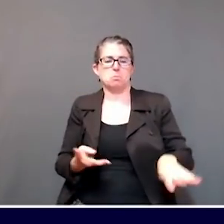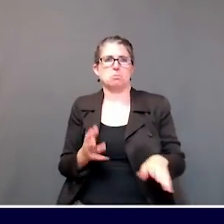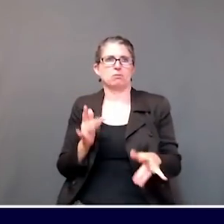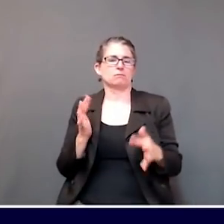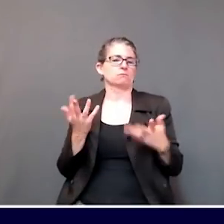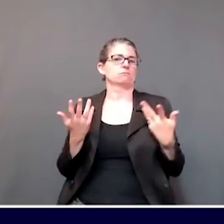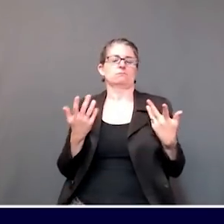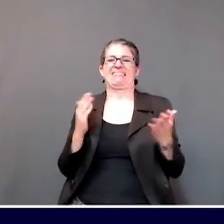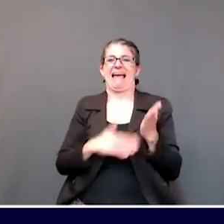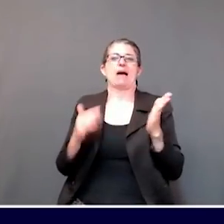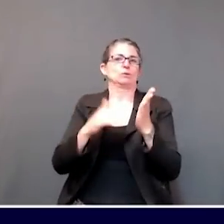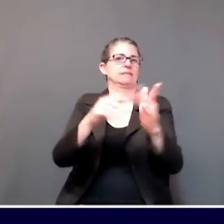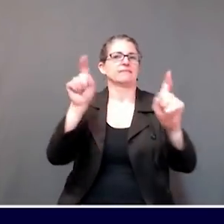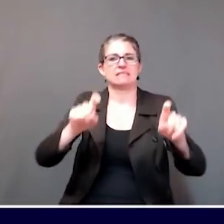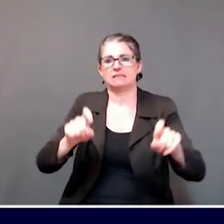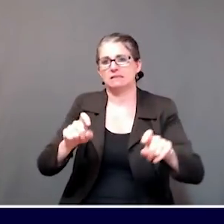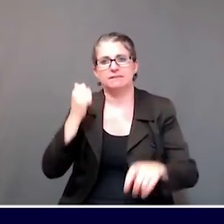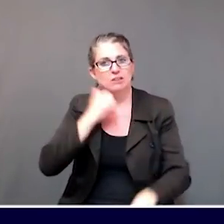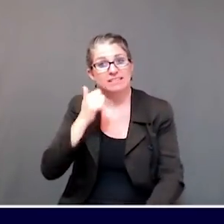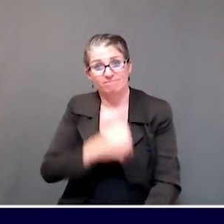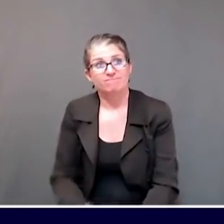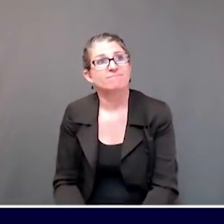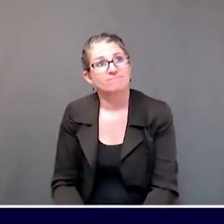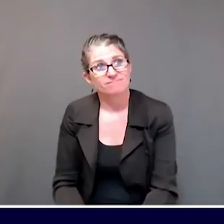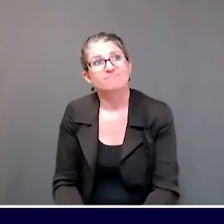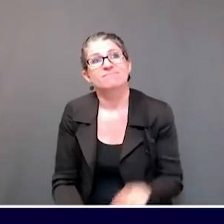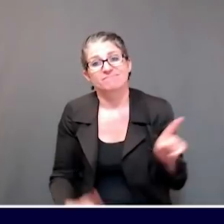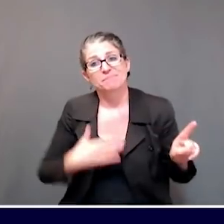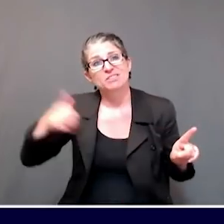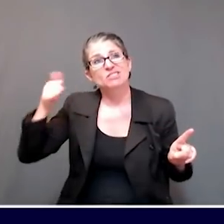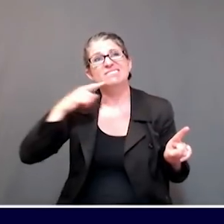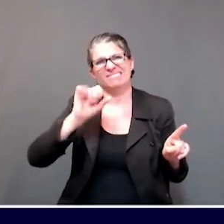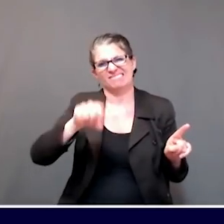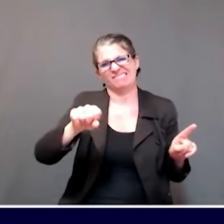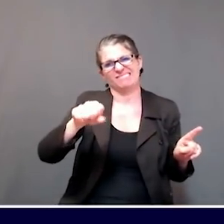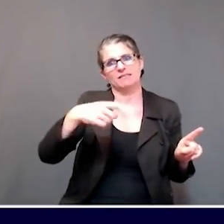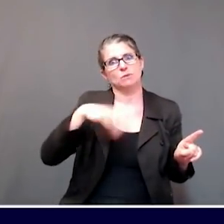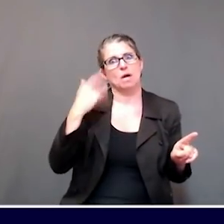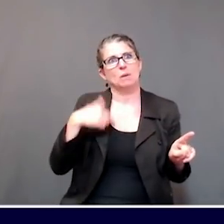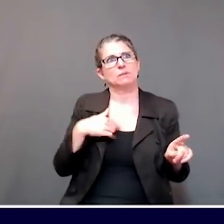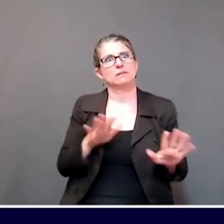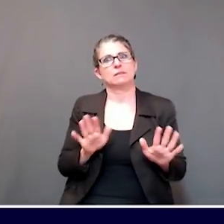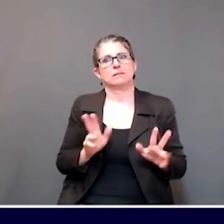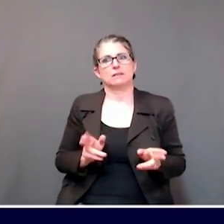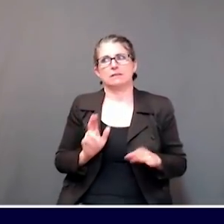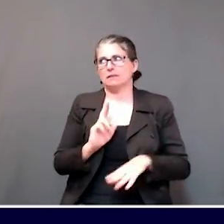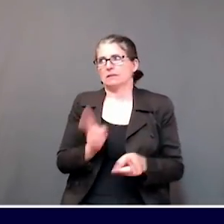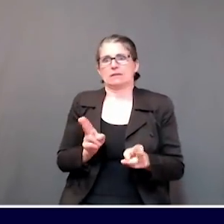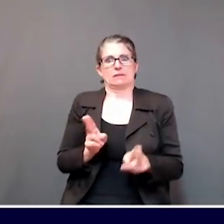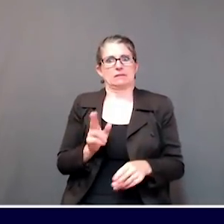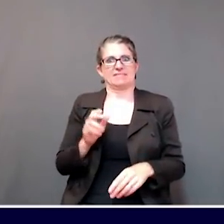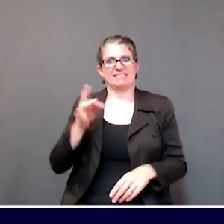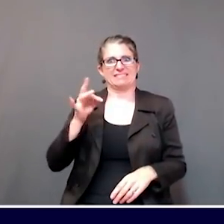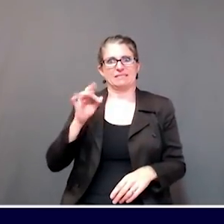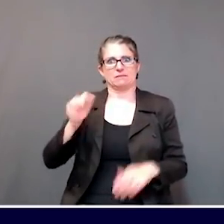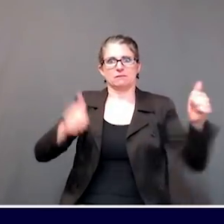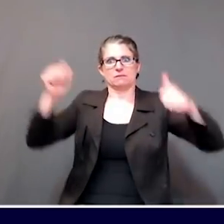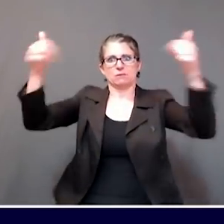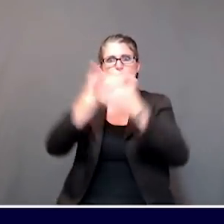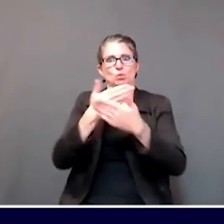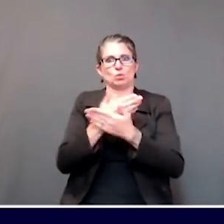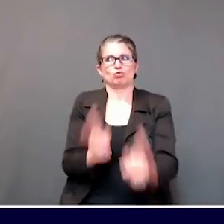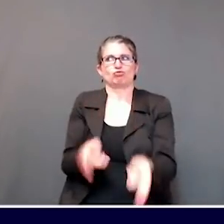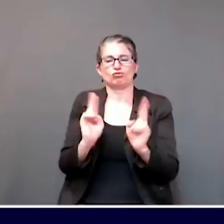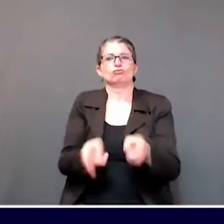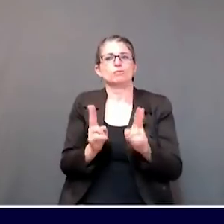urgency to get these swab and send sites up and going, because unlike some other sites, when you go to one of the sites that we're setting